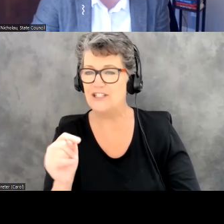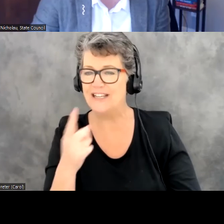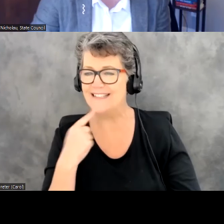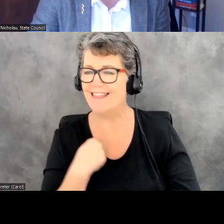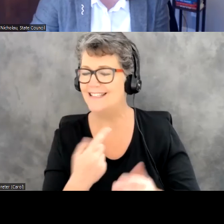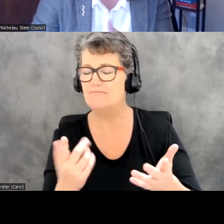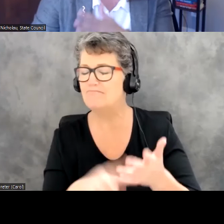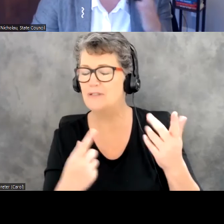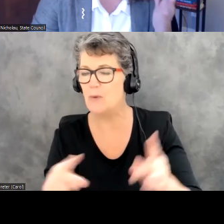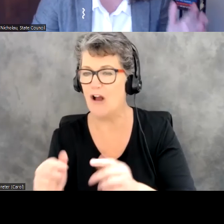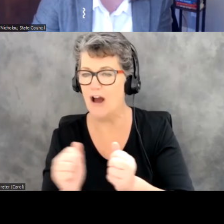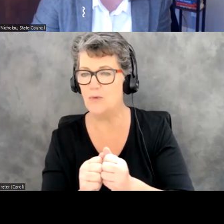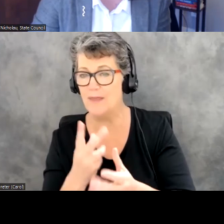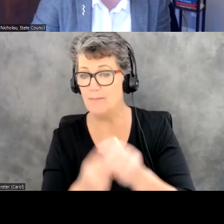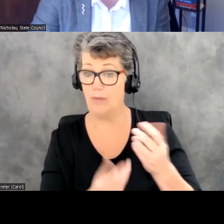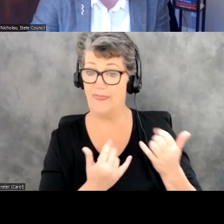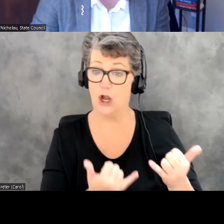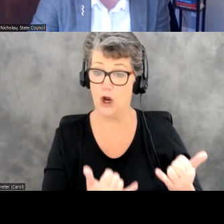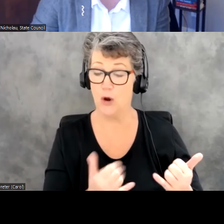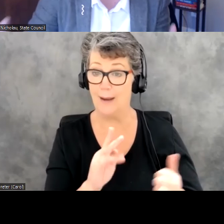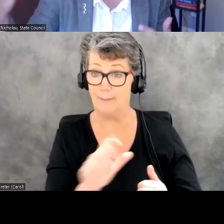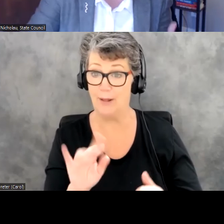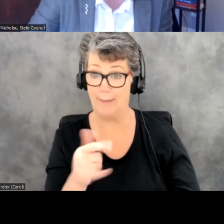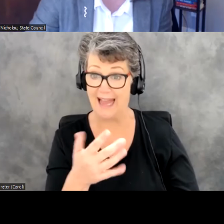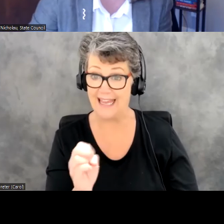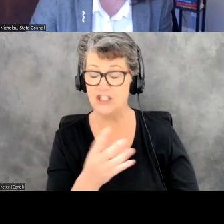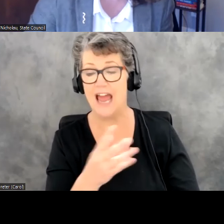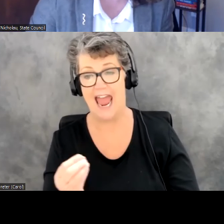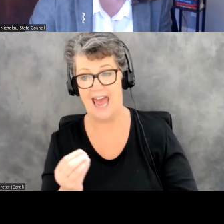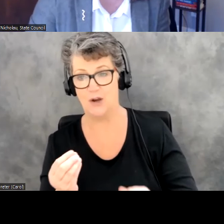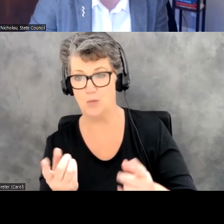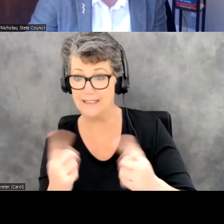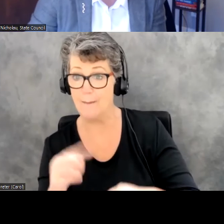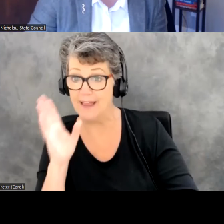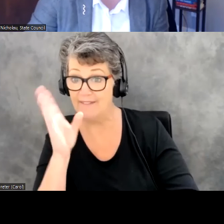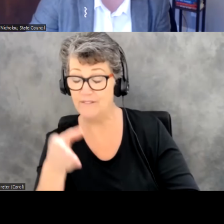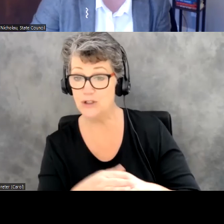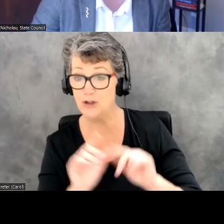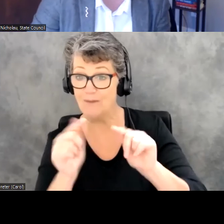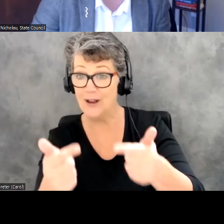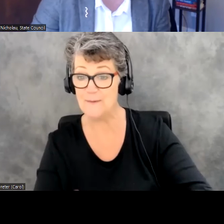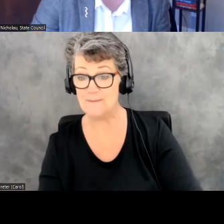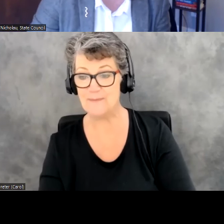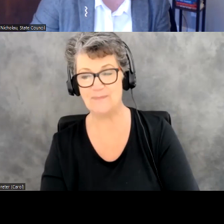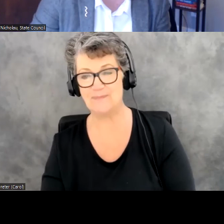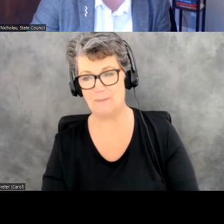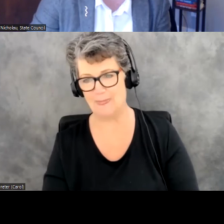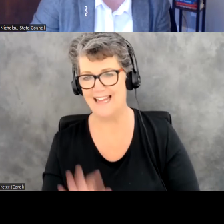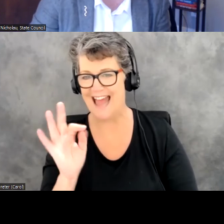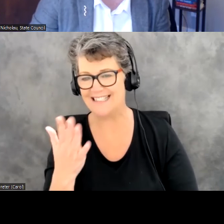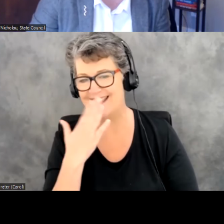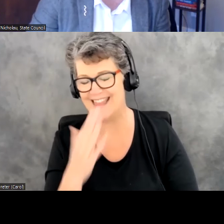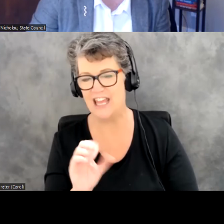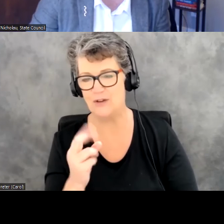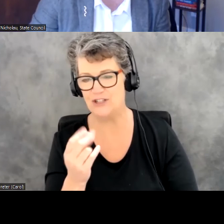with both the current bill package and then what's coming in the future. Over to you. Excellent. Thank you, Sheridan.